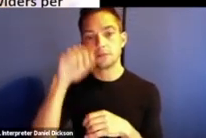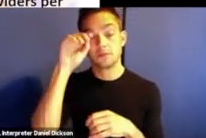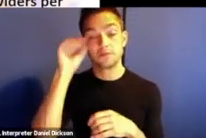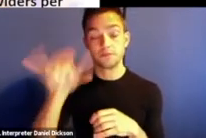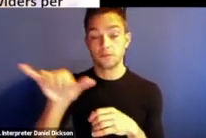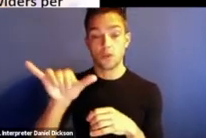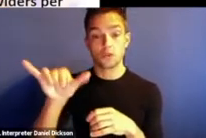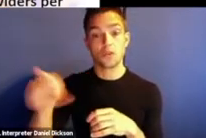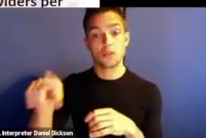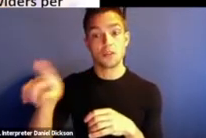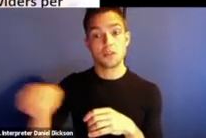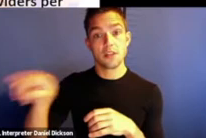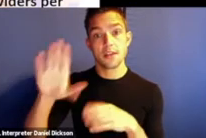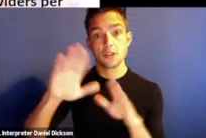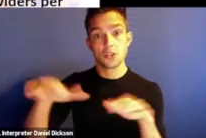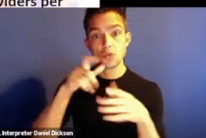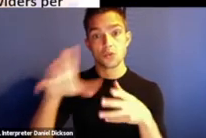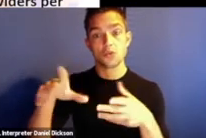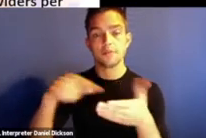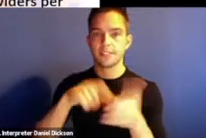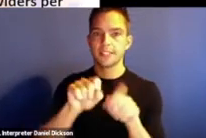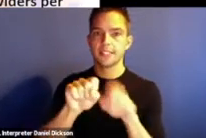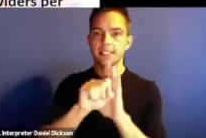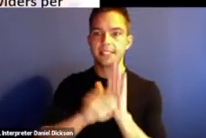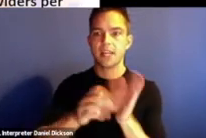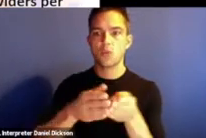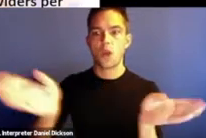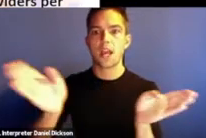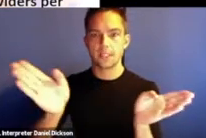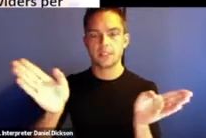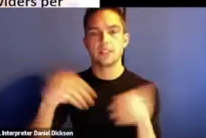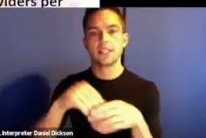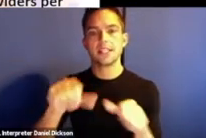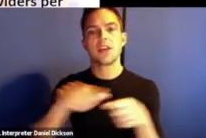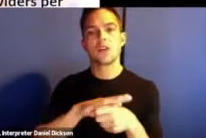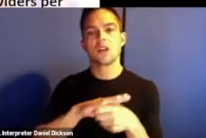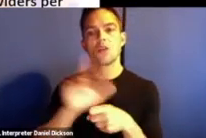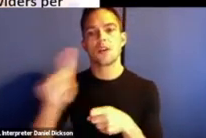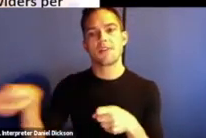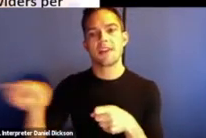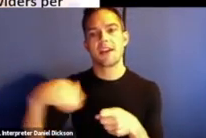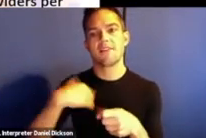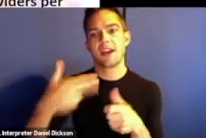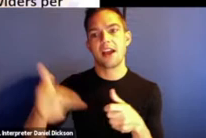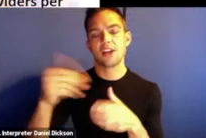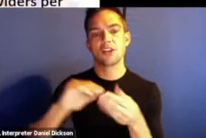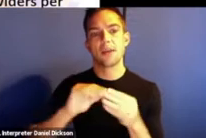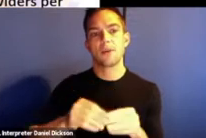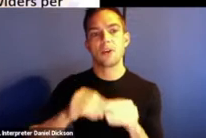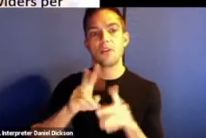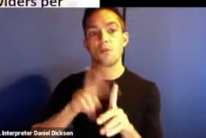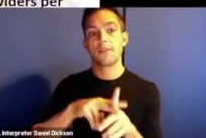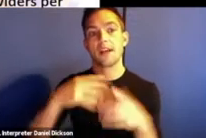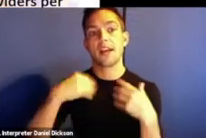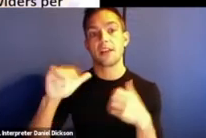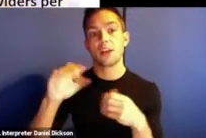the children who are, and this is statewide, in areas where they have a higher number of relevant healthcare